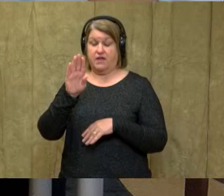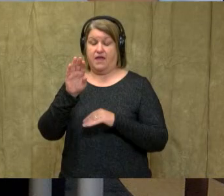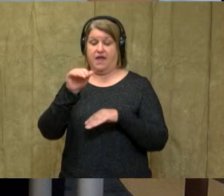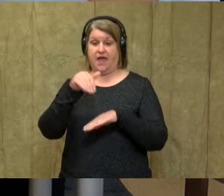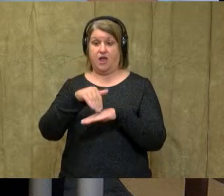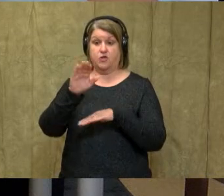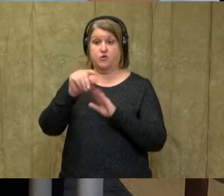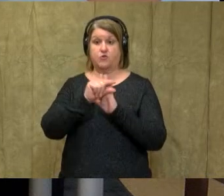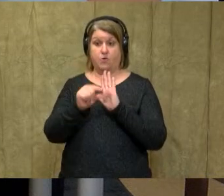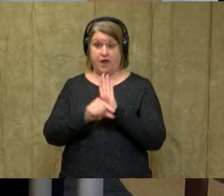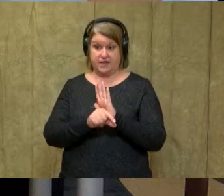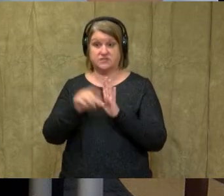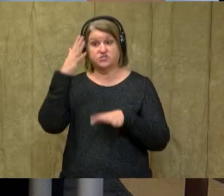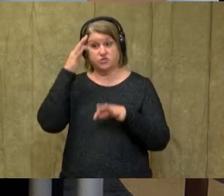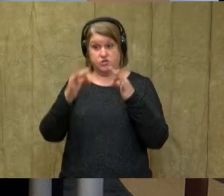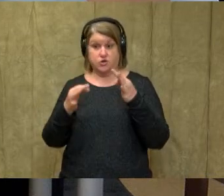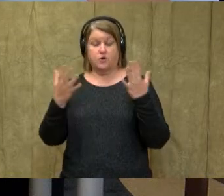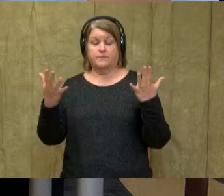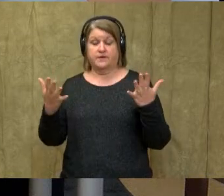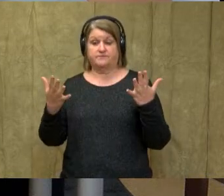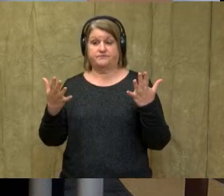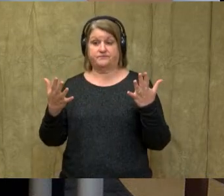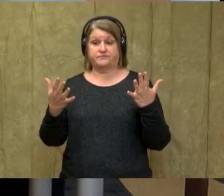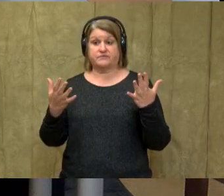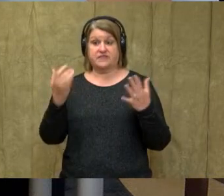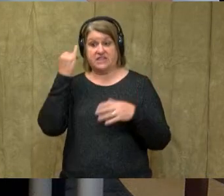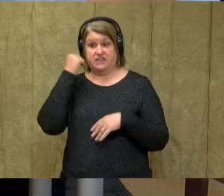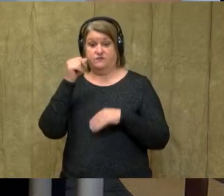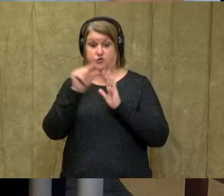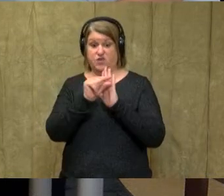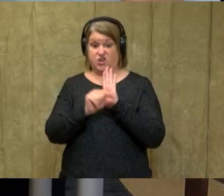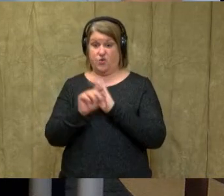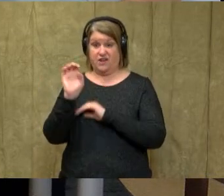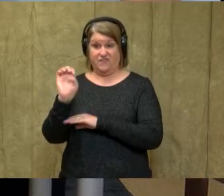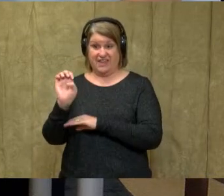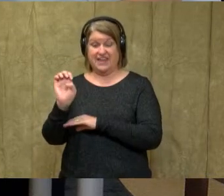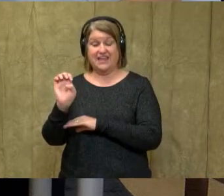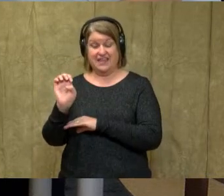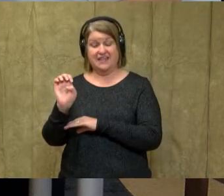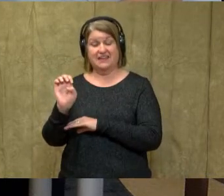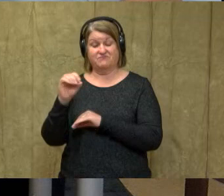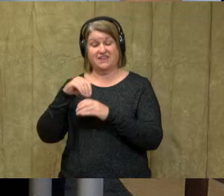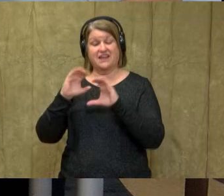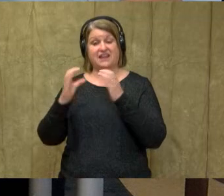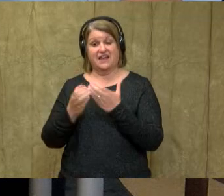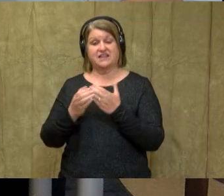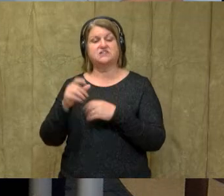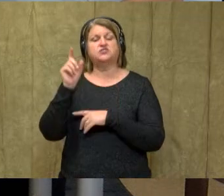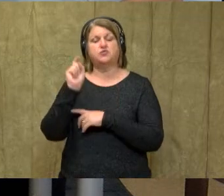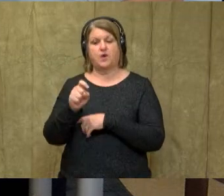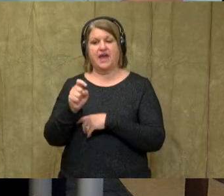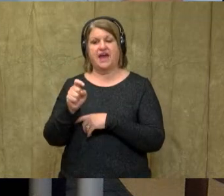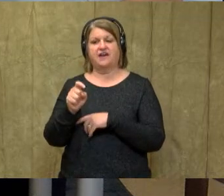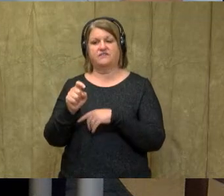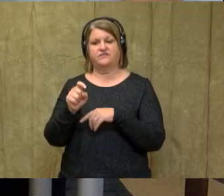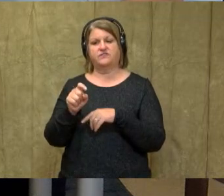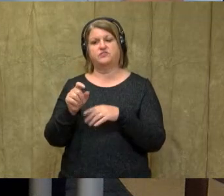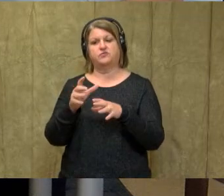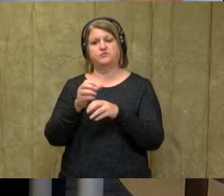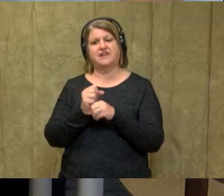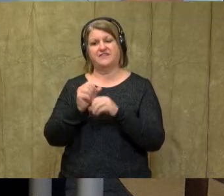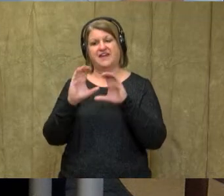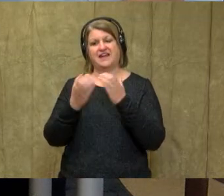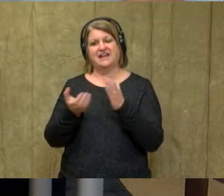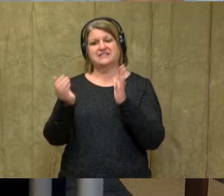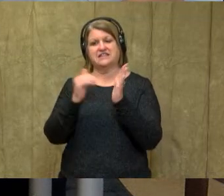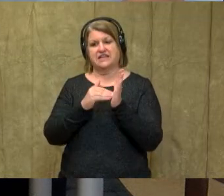I want to make a point. When you make an E in a class, you will have to retake that required course, but that E does not go away.